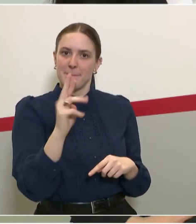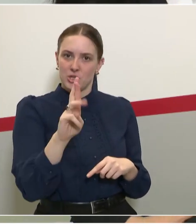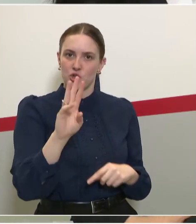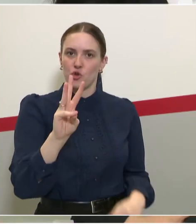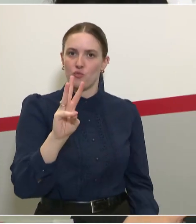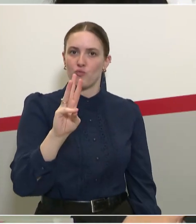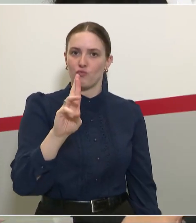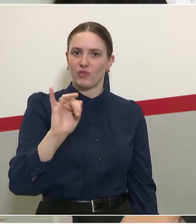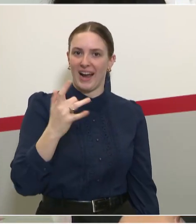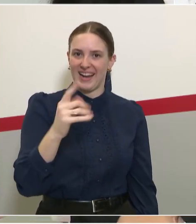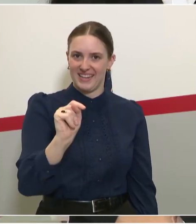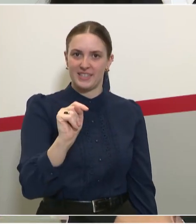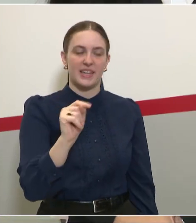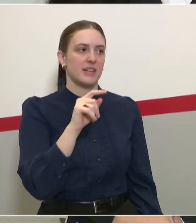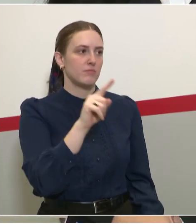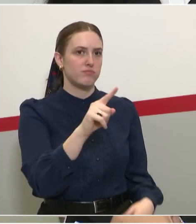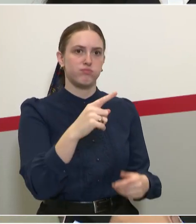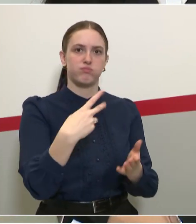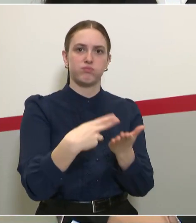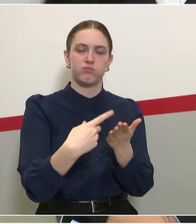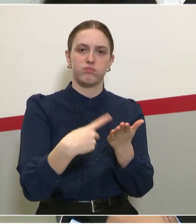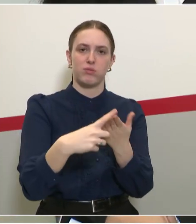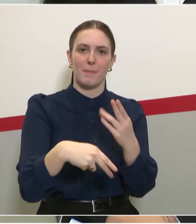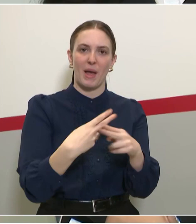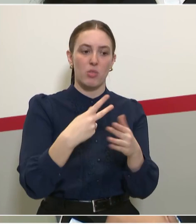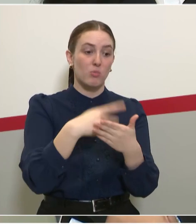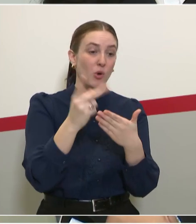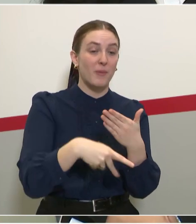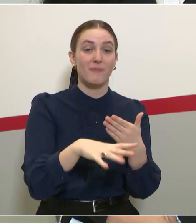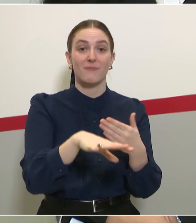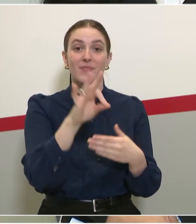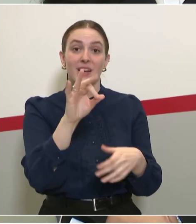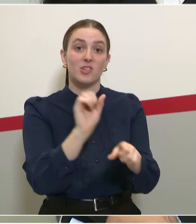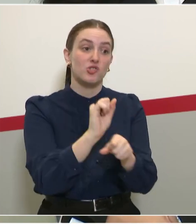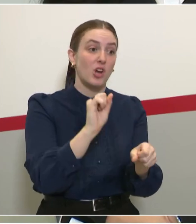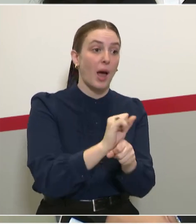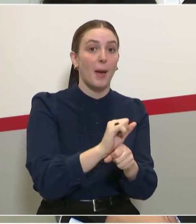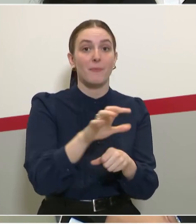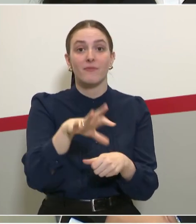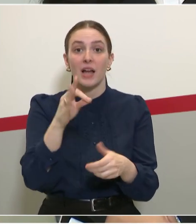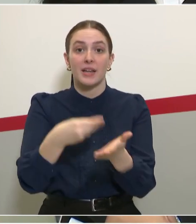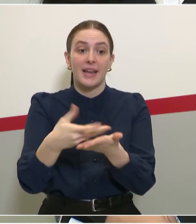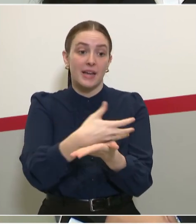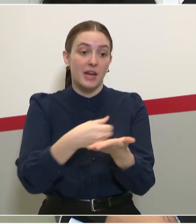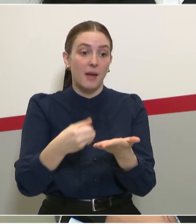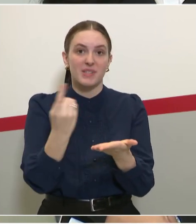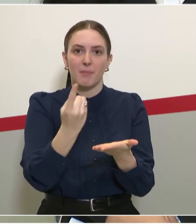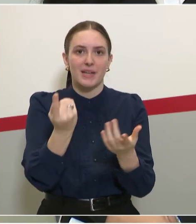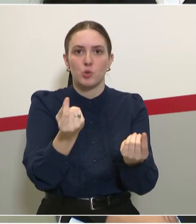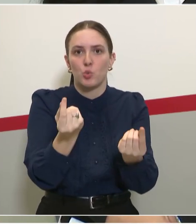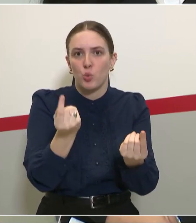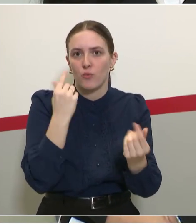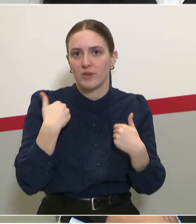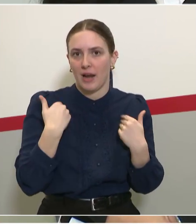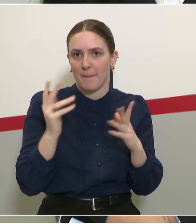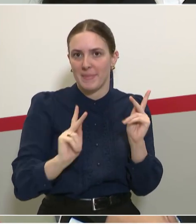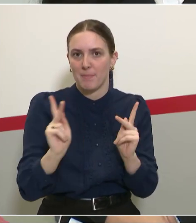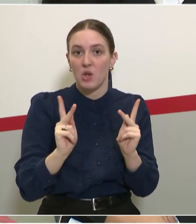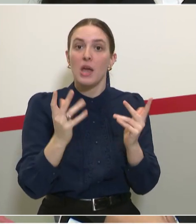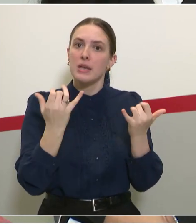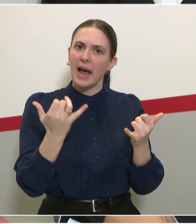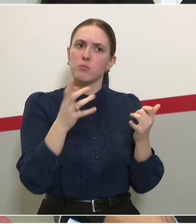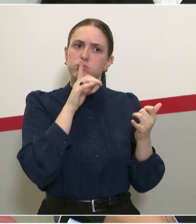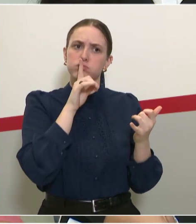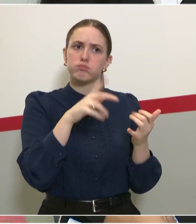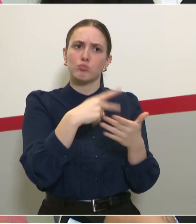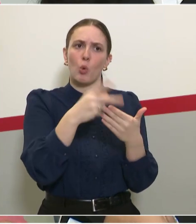was really about finding a job and finding some income and something productive for young people to do. It has transitioned